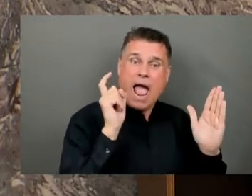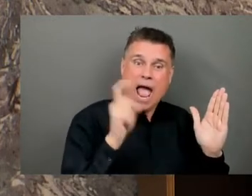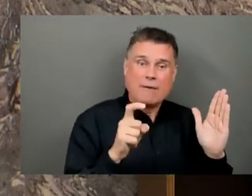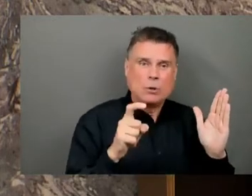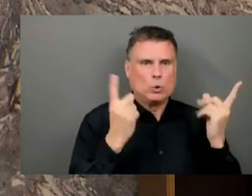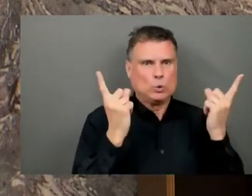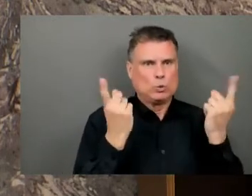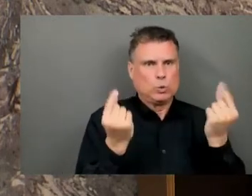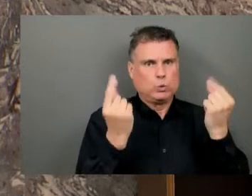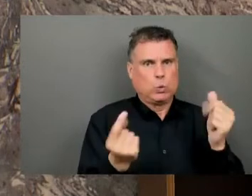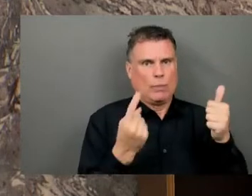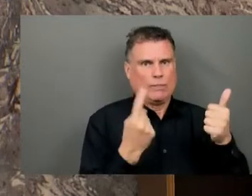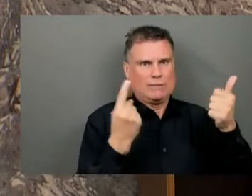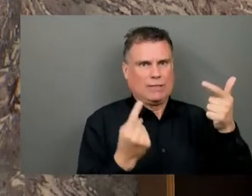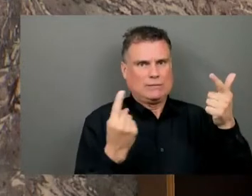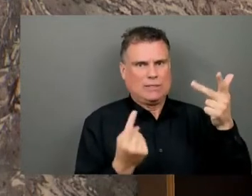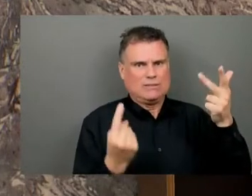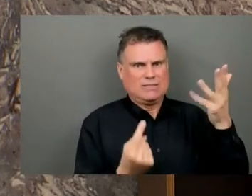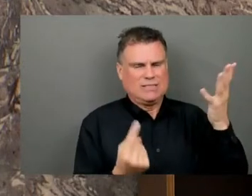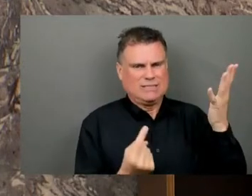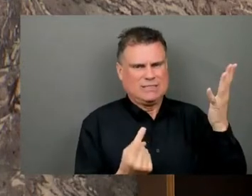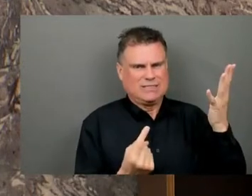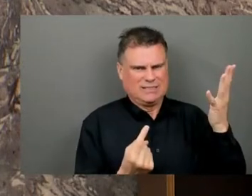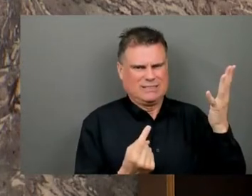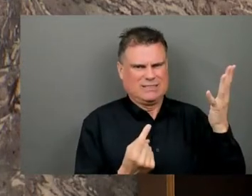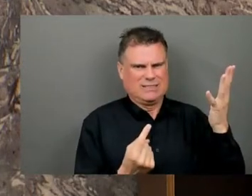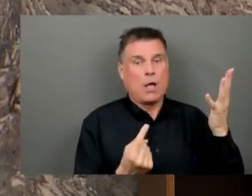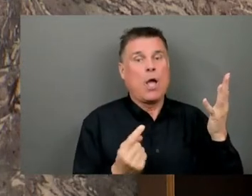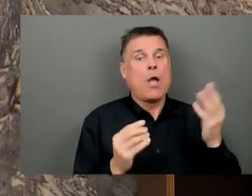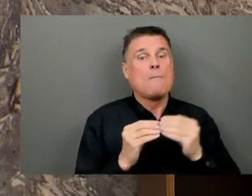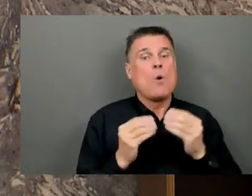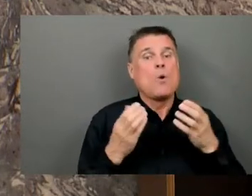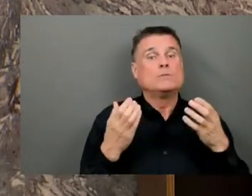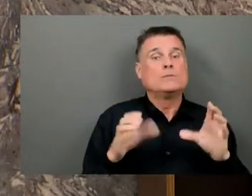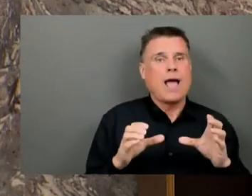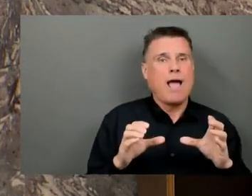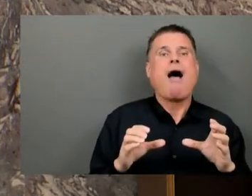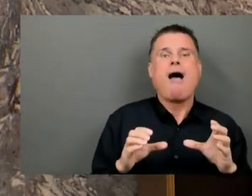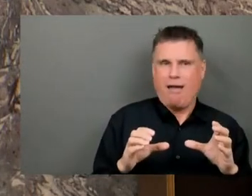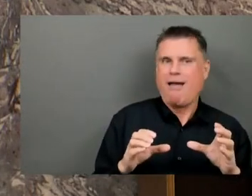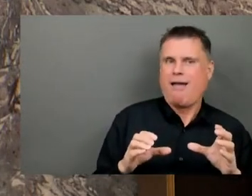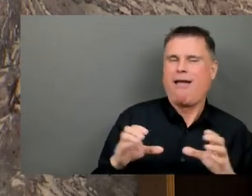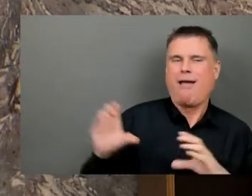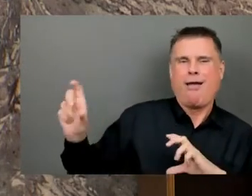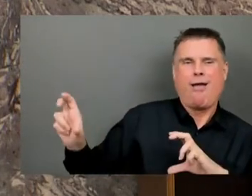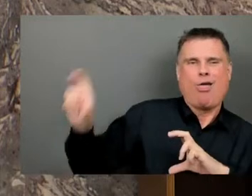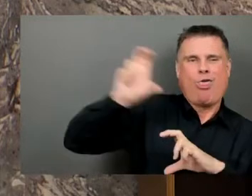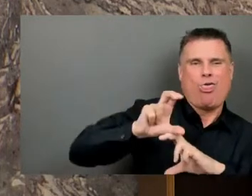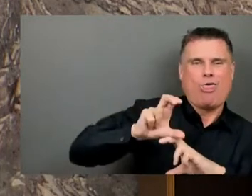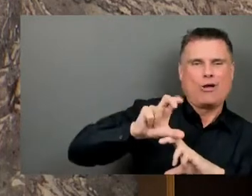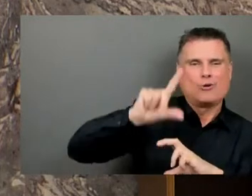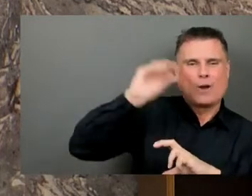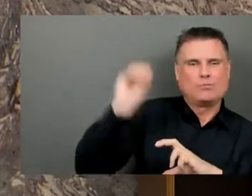receiving the grants from this program, meaning pay up the 20% agree to the 20% success